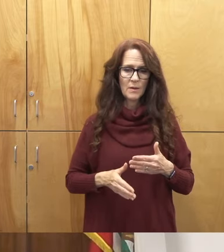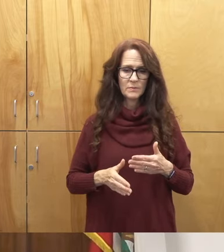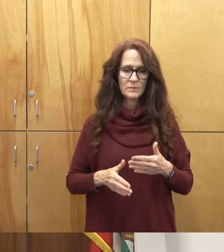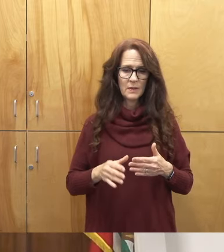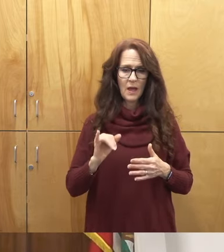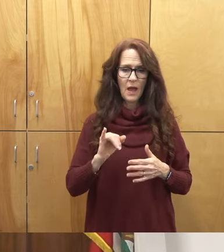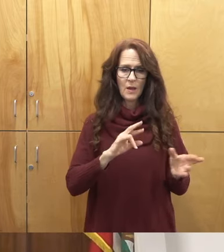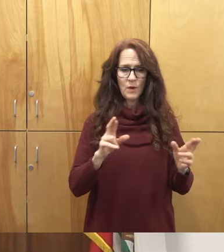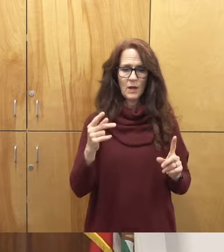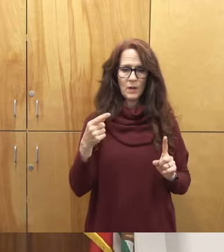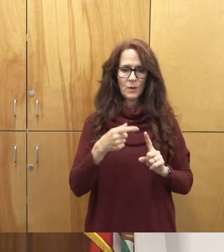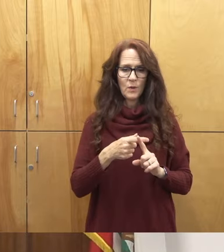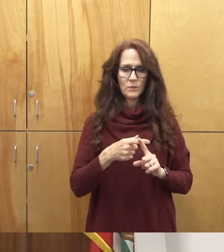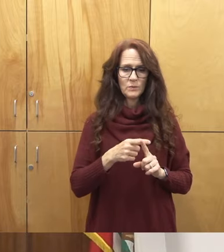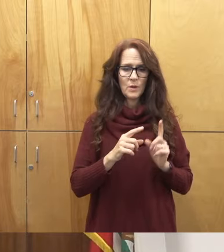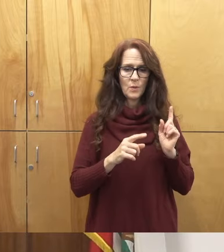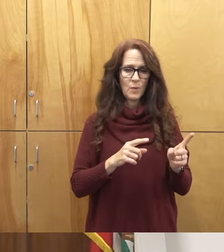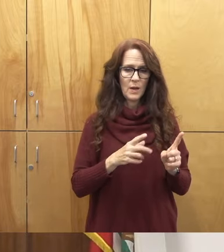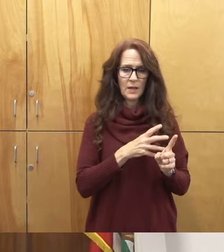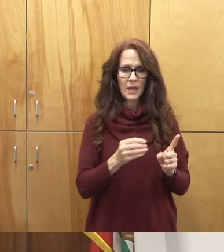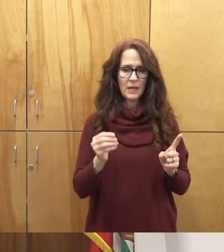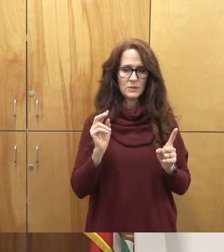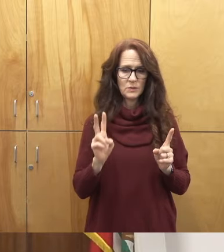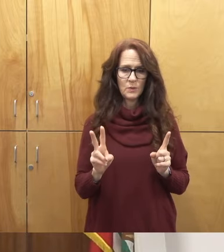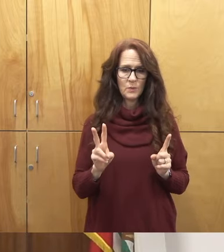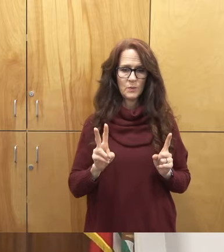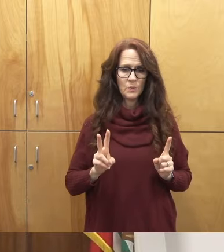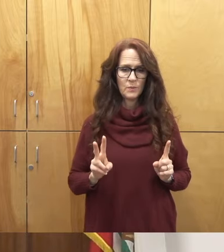iReady goals 1 and 2.